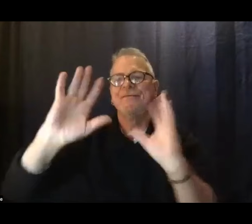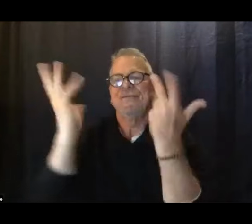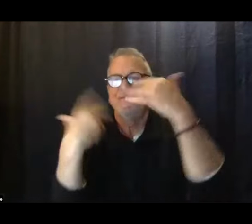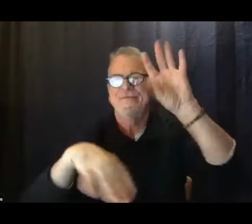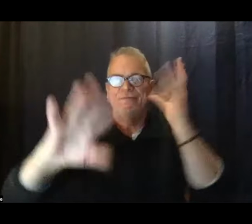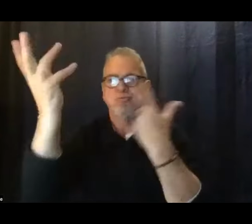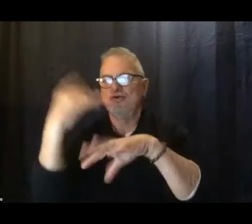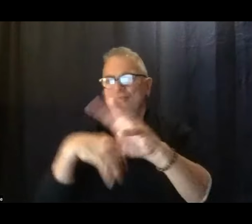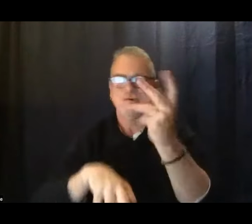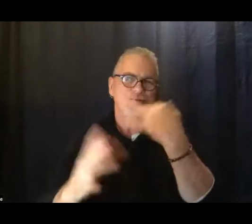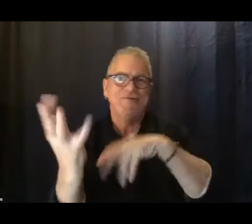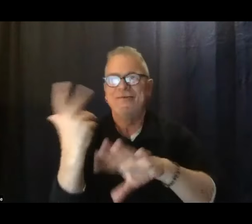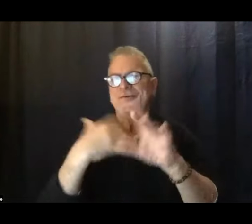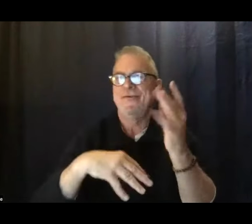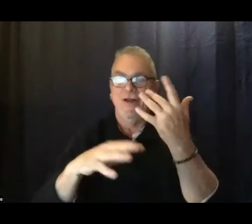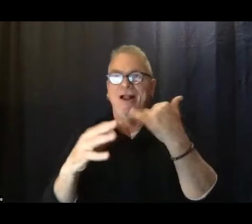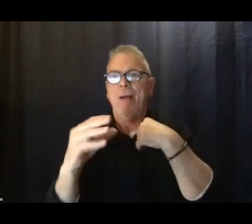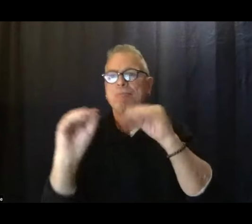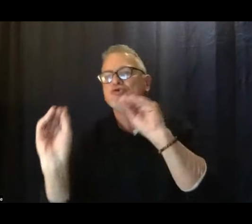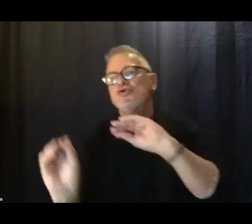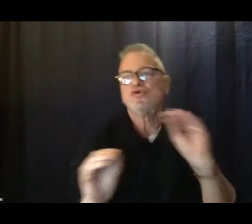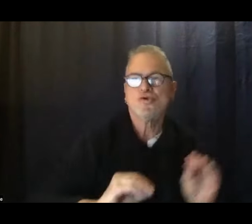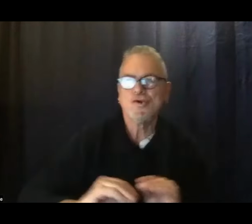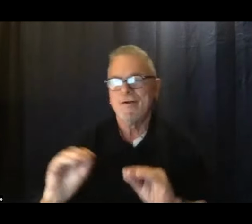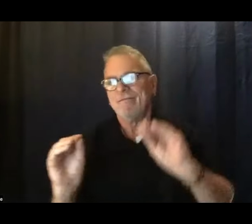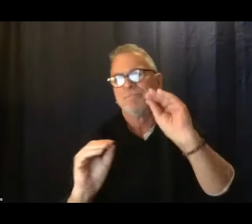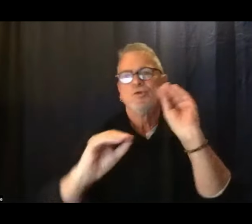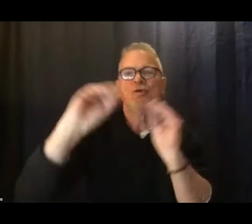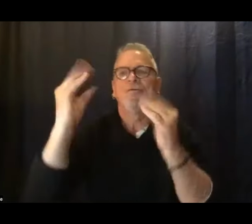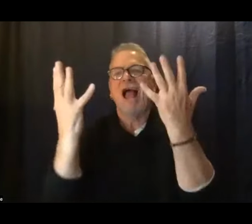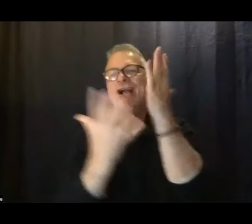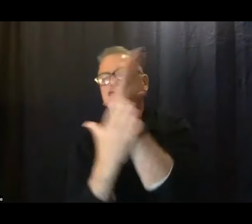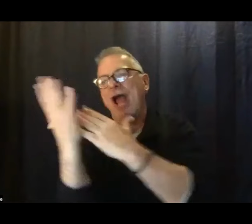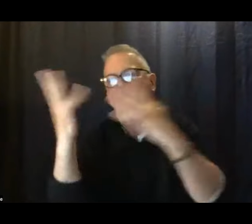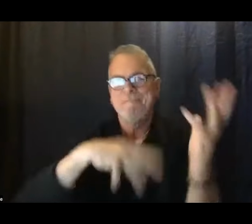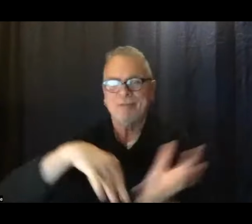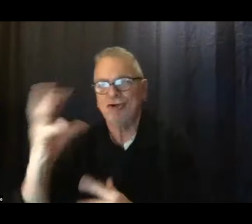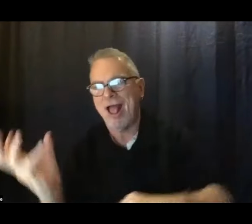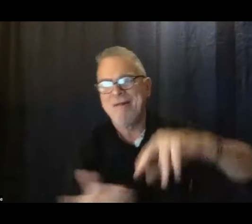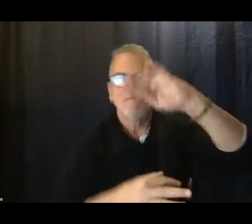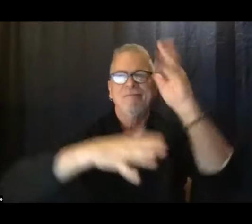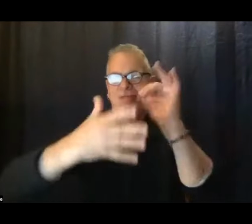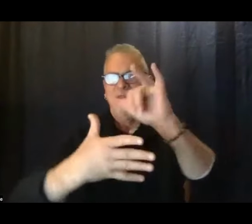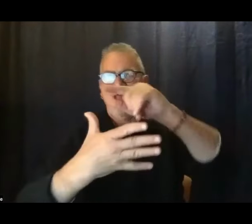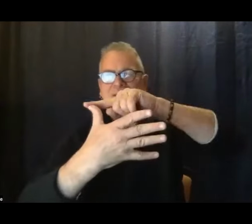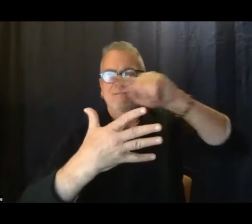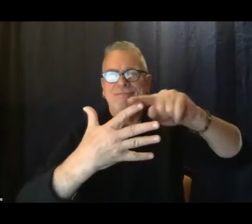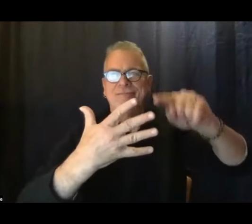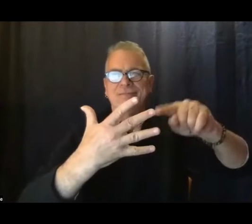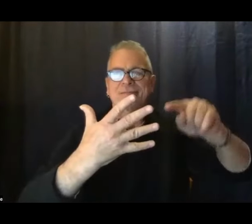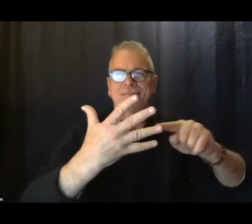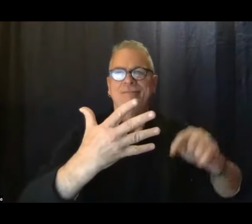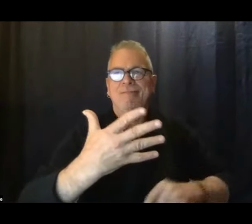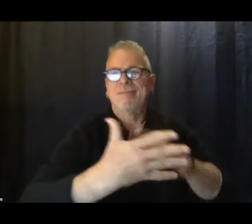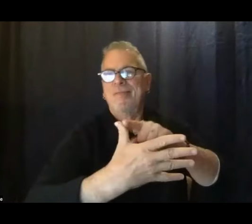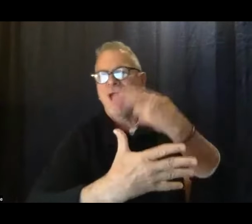Are they forwards? How you're moving your hands themselves physically, not necessarily the motion of the sign or the movement of the sign, but the hand itself. Where